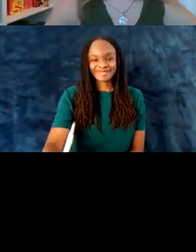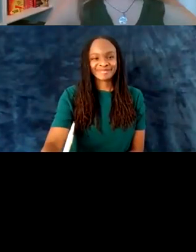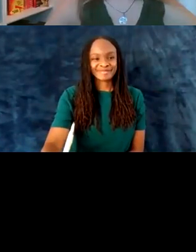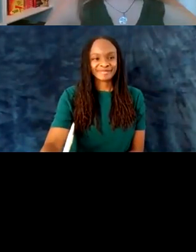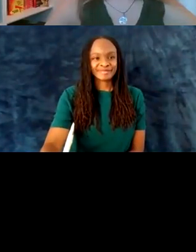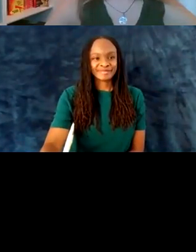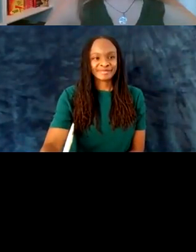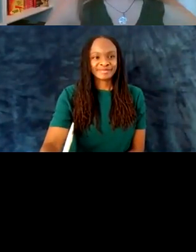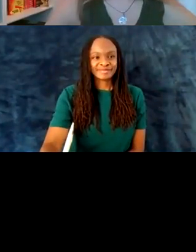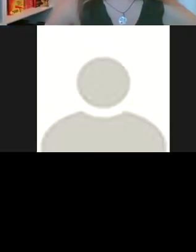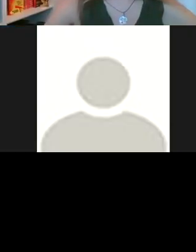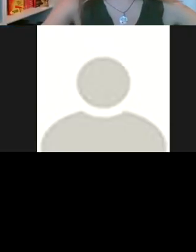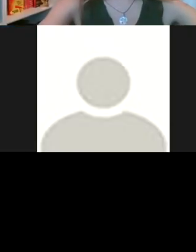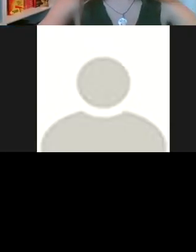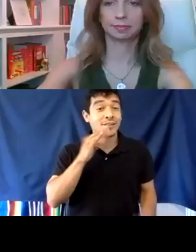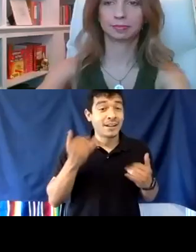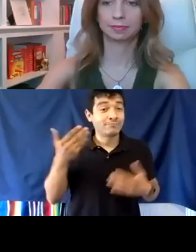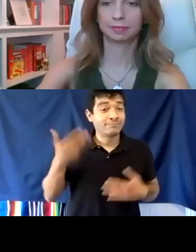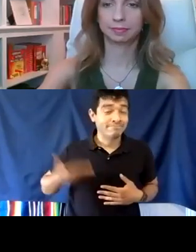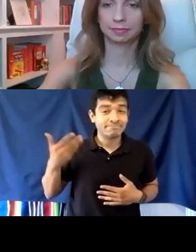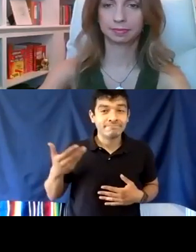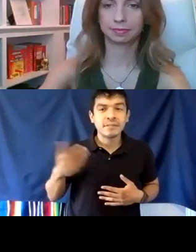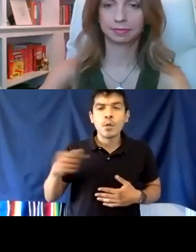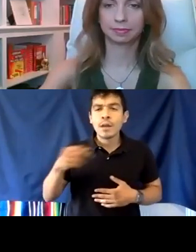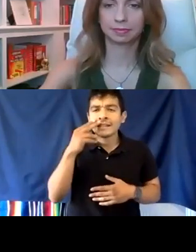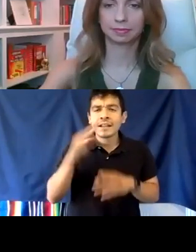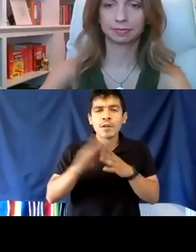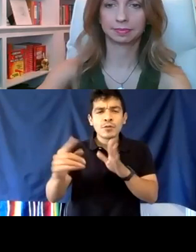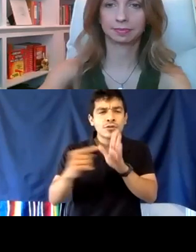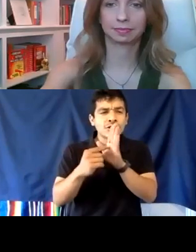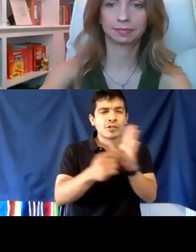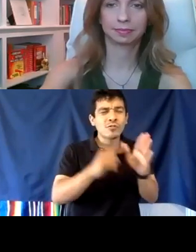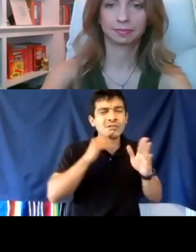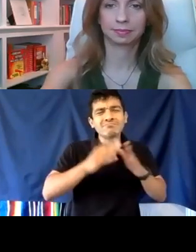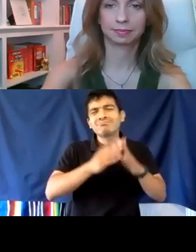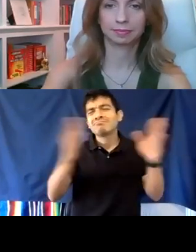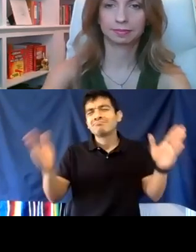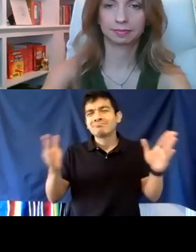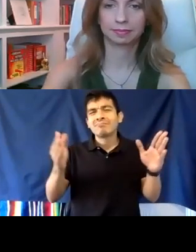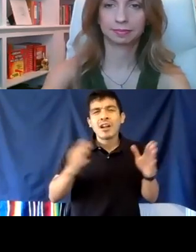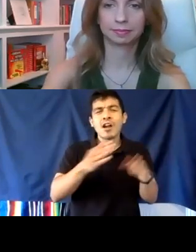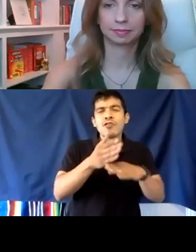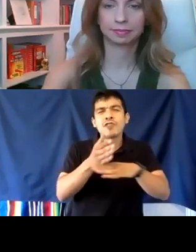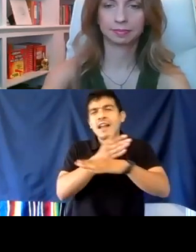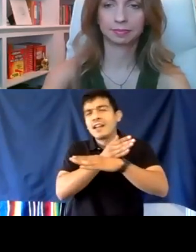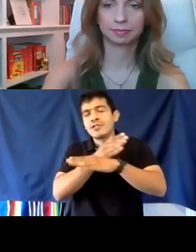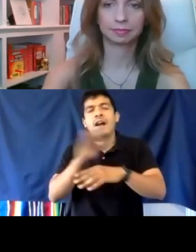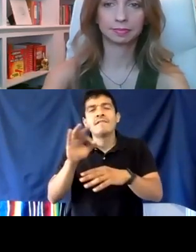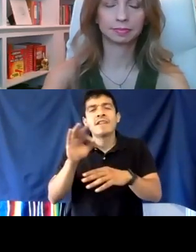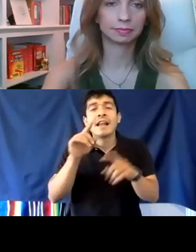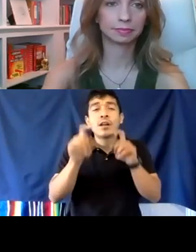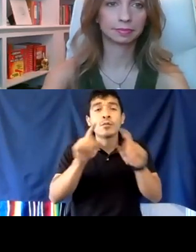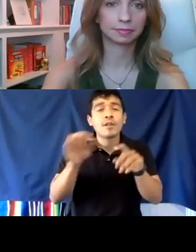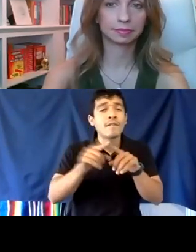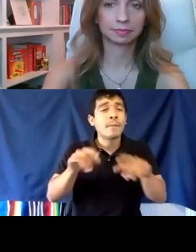Thank you. And, as we can see from each of these examples, a broad range of types of inquiries, of audiences and approaches. And